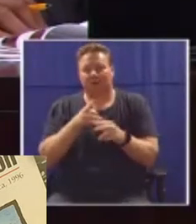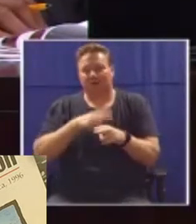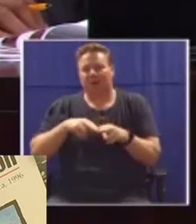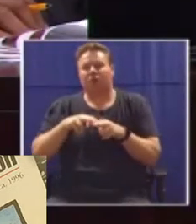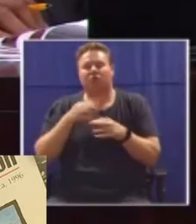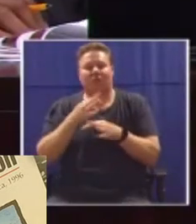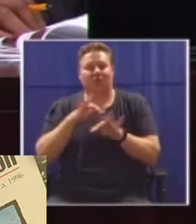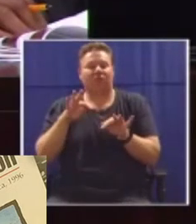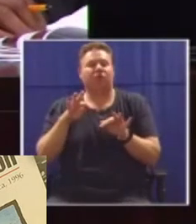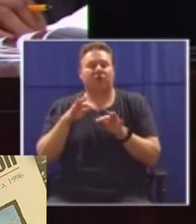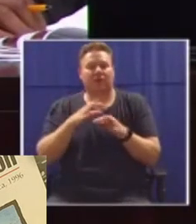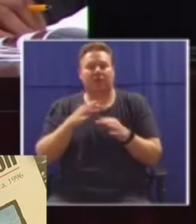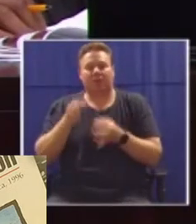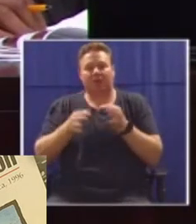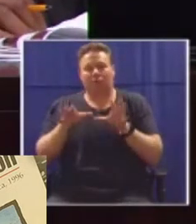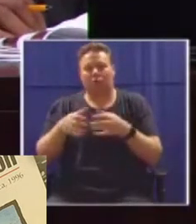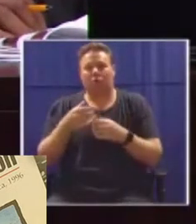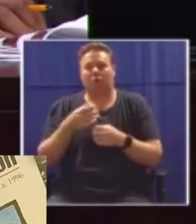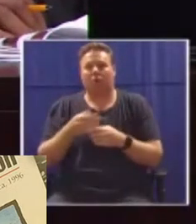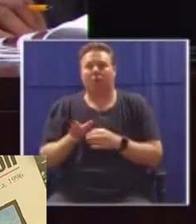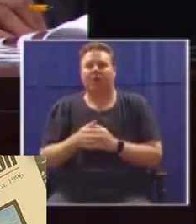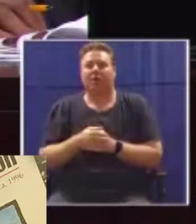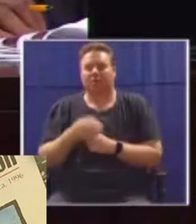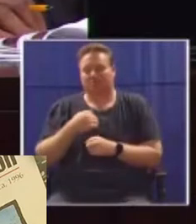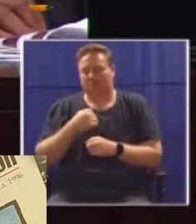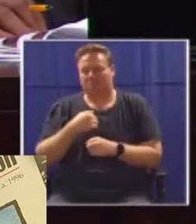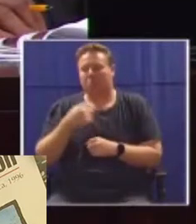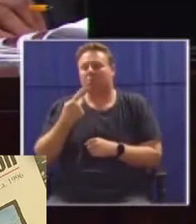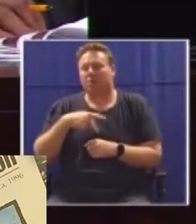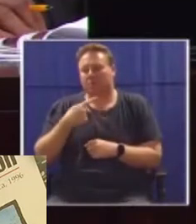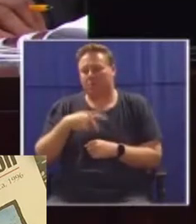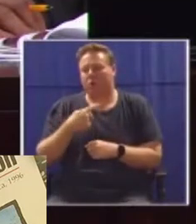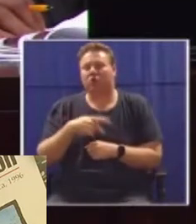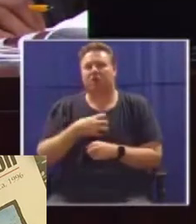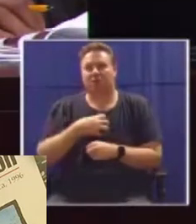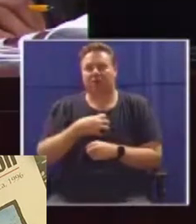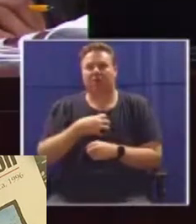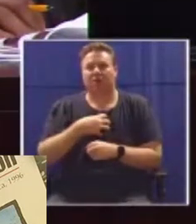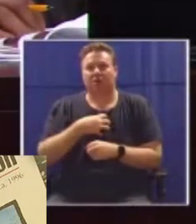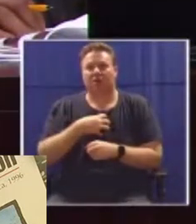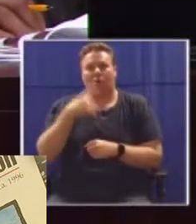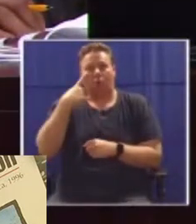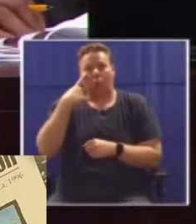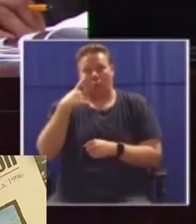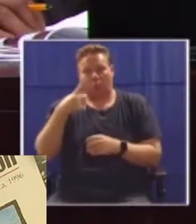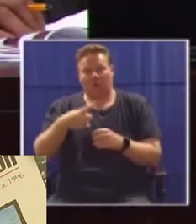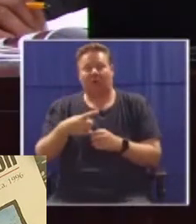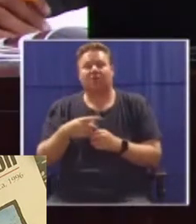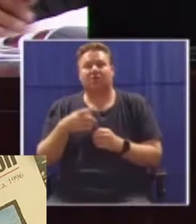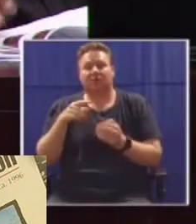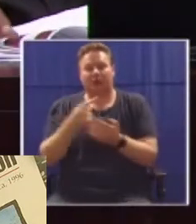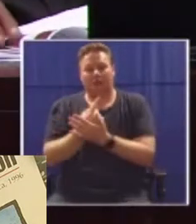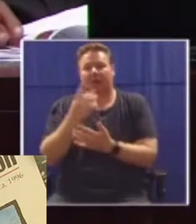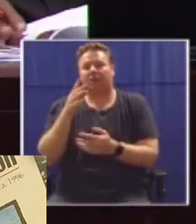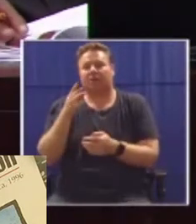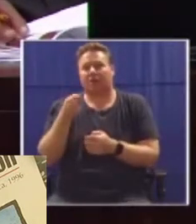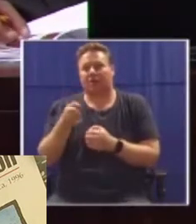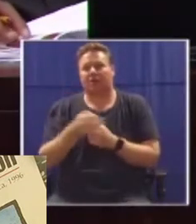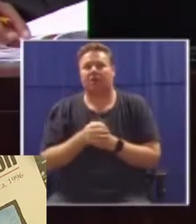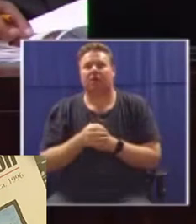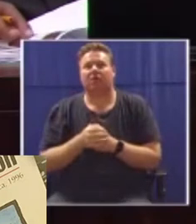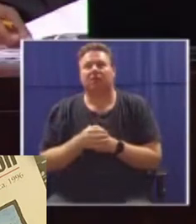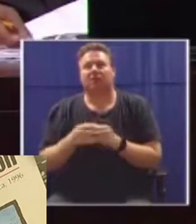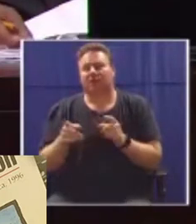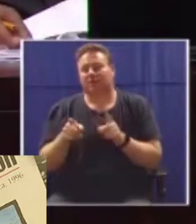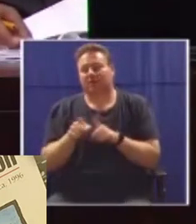Party. And I personally have been one of the witnesses to that. Let me